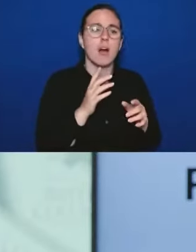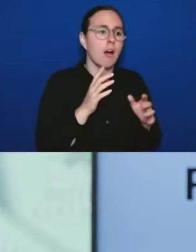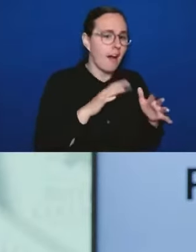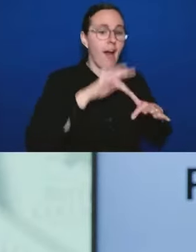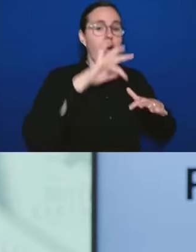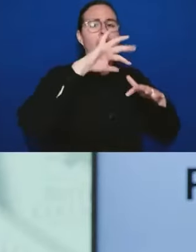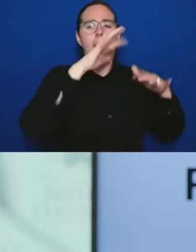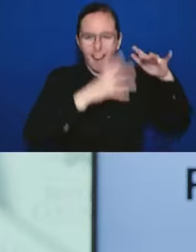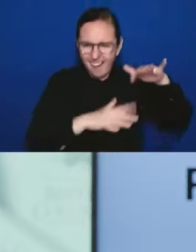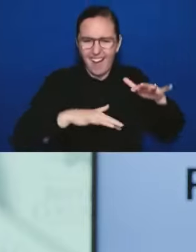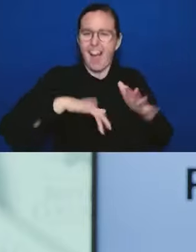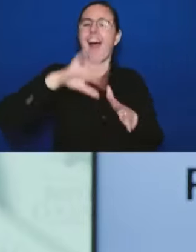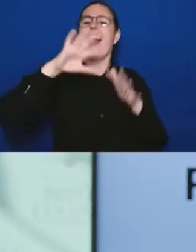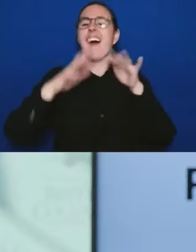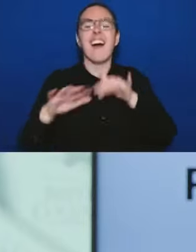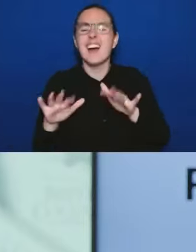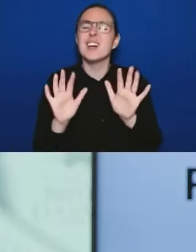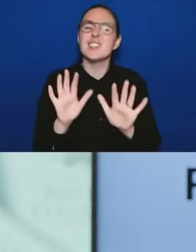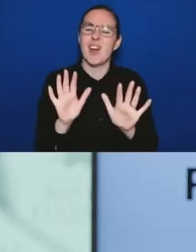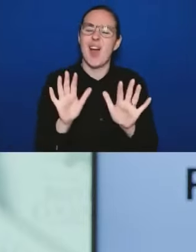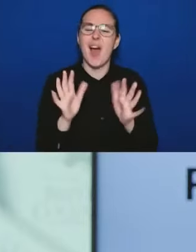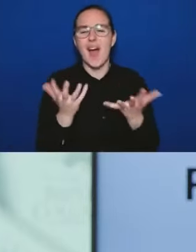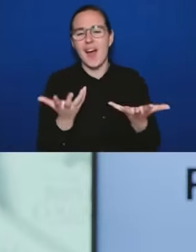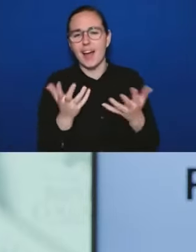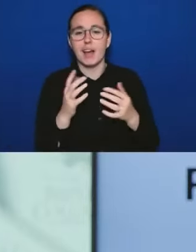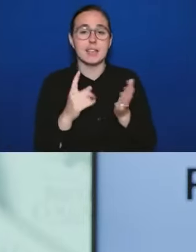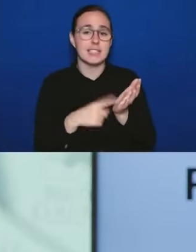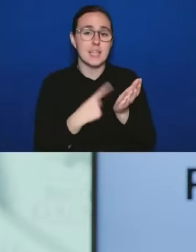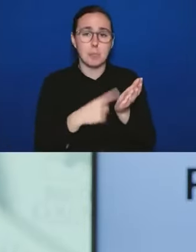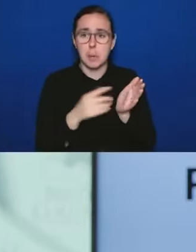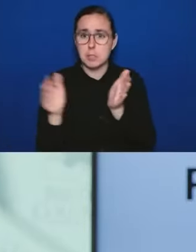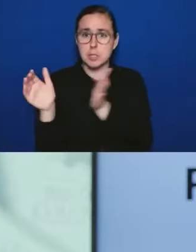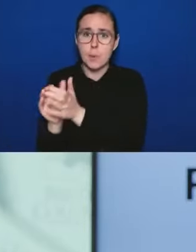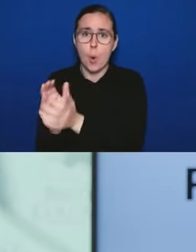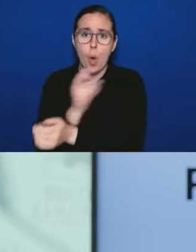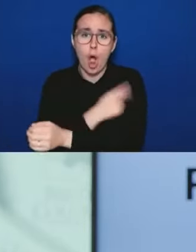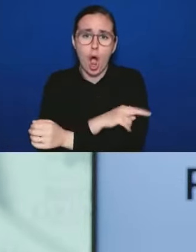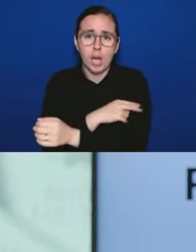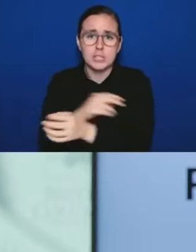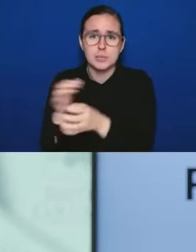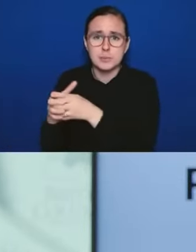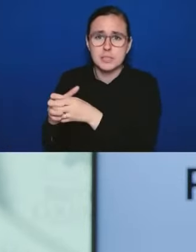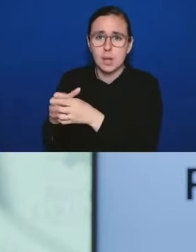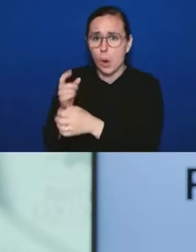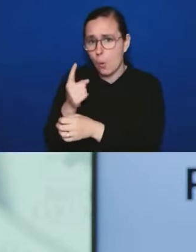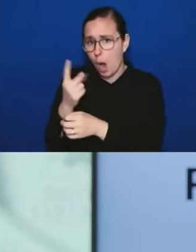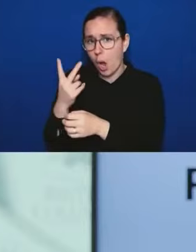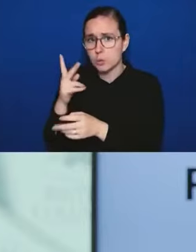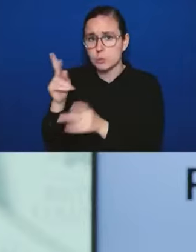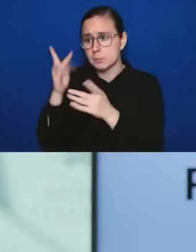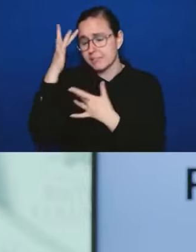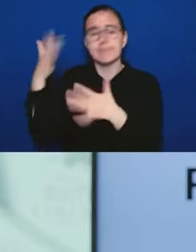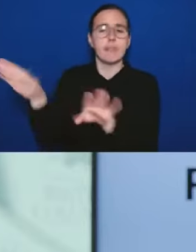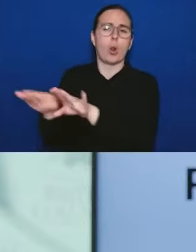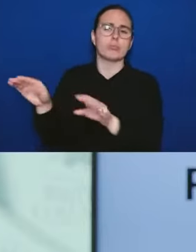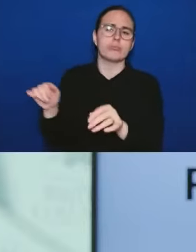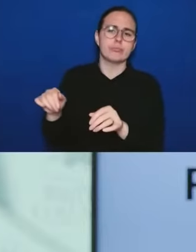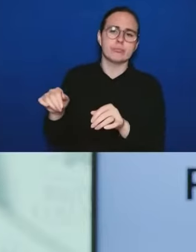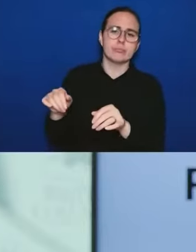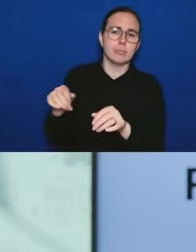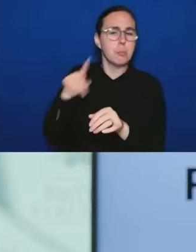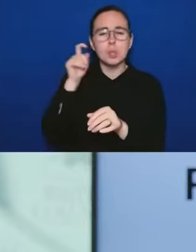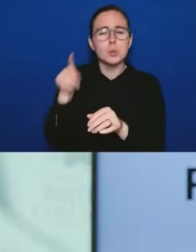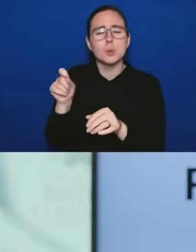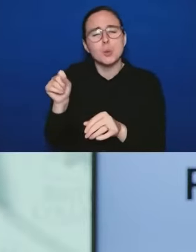can affect the service, in a smaller hospital or in a smaller facility, for example. So we've added in the